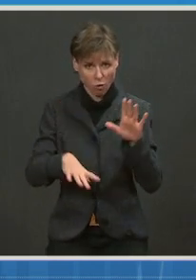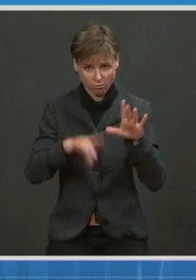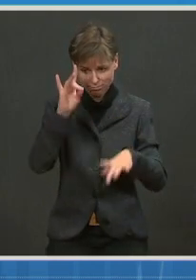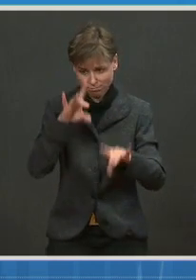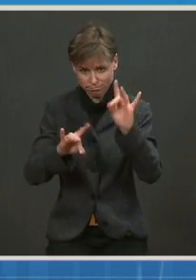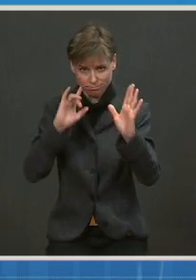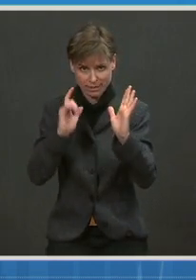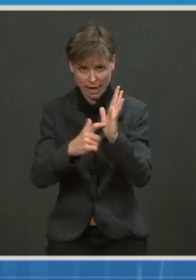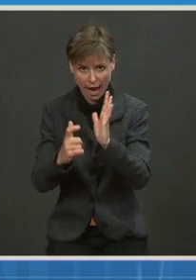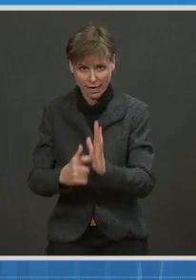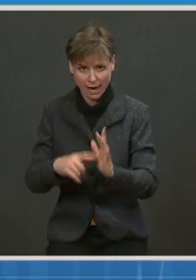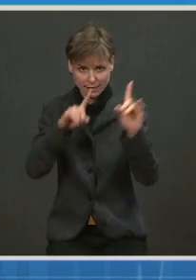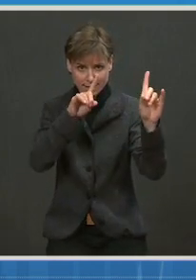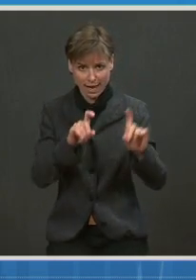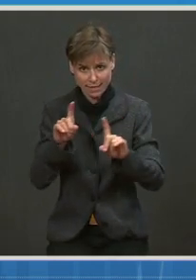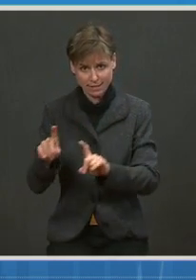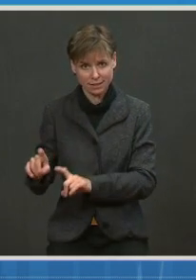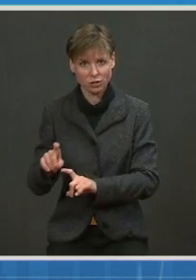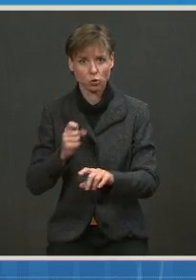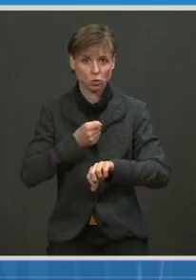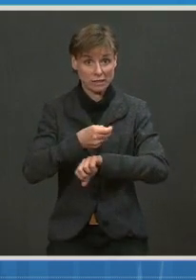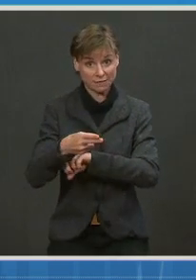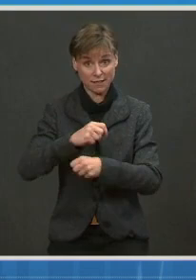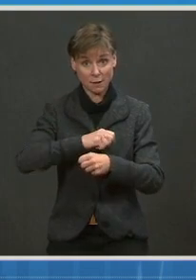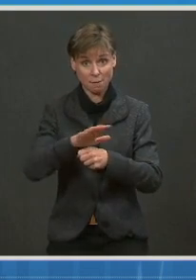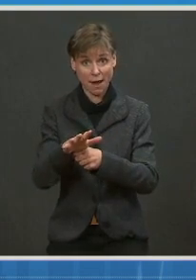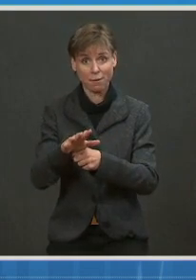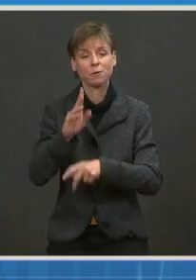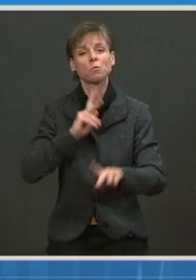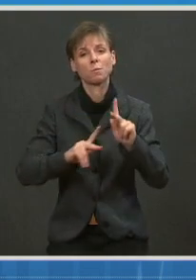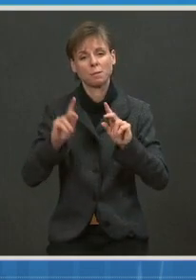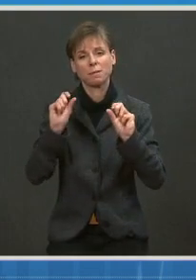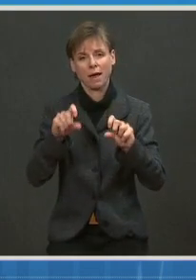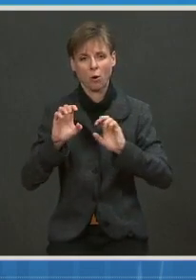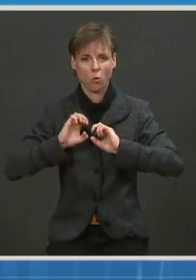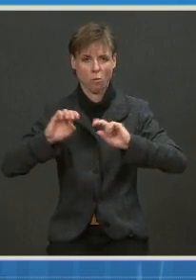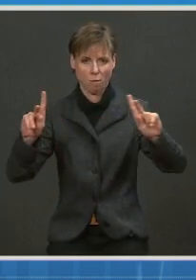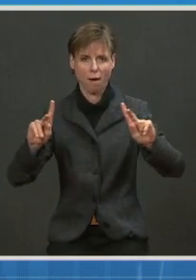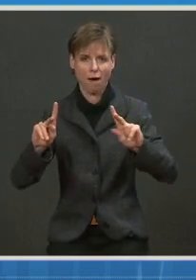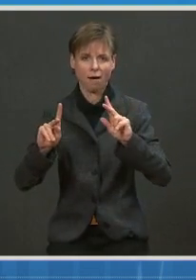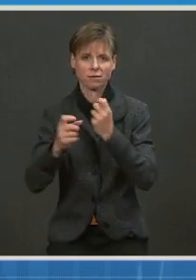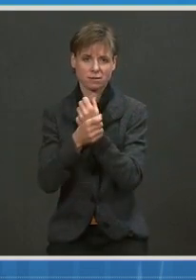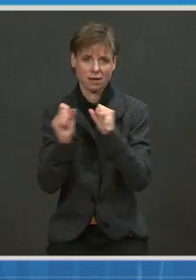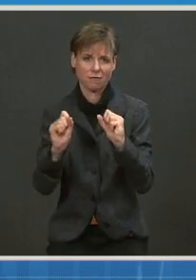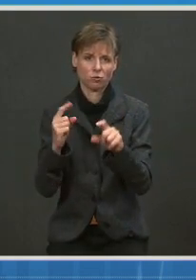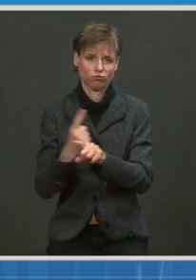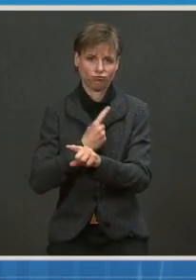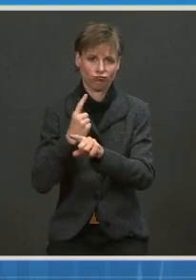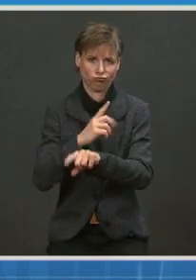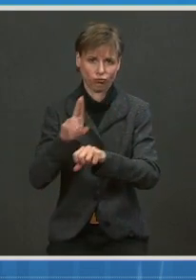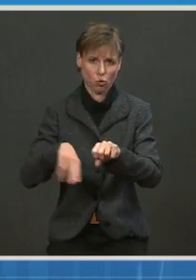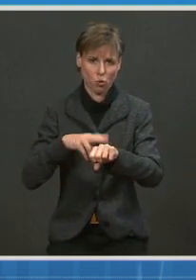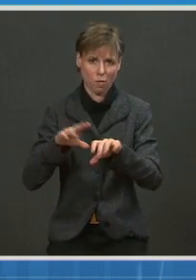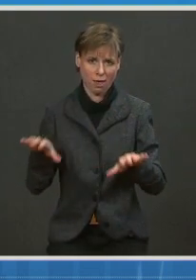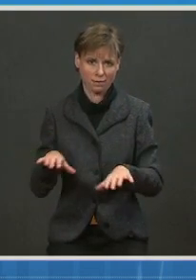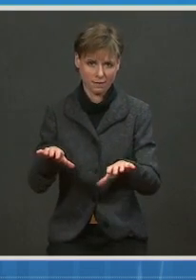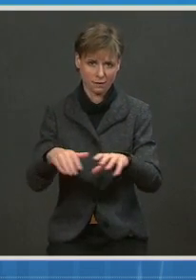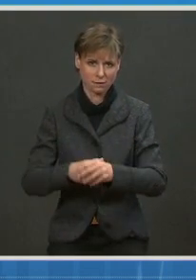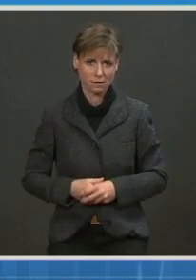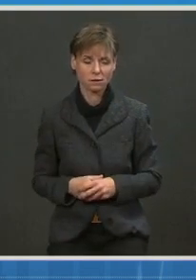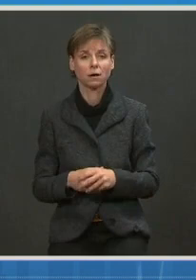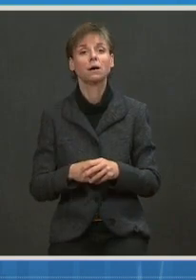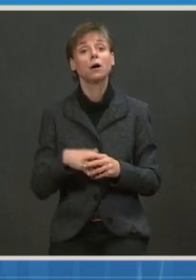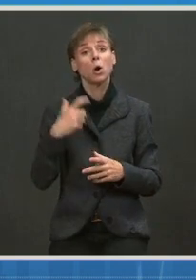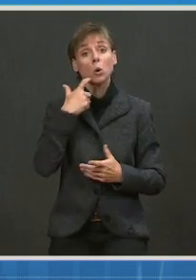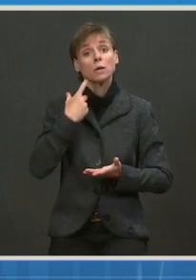the pandemic and allow people to safely return to normal activities. We've recently discussed investments